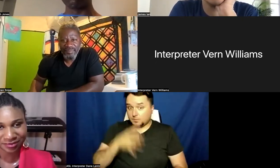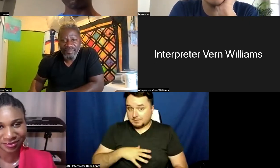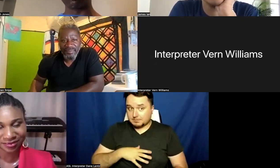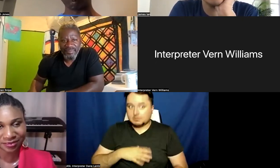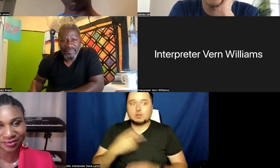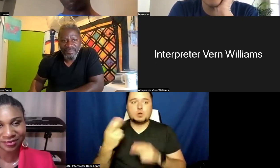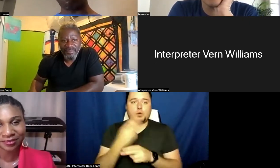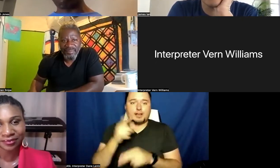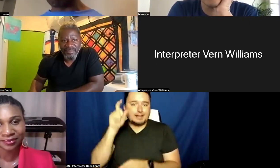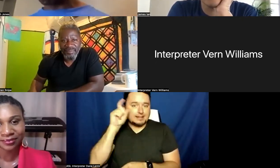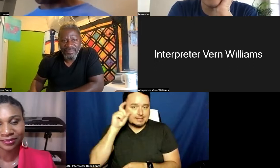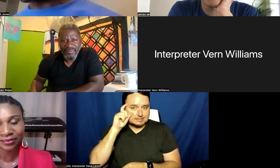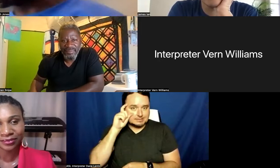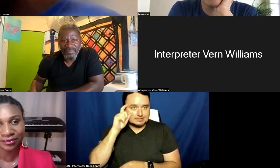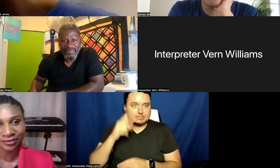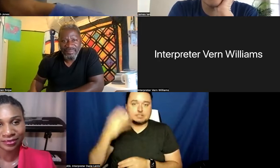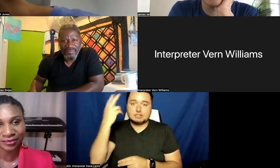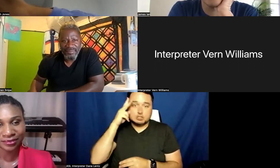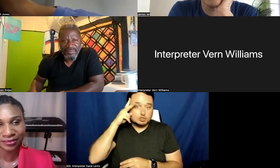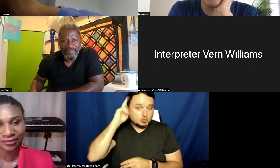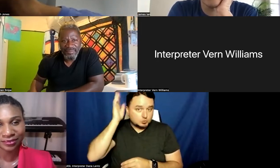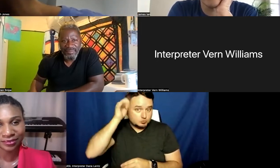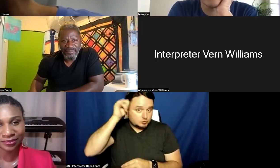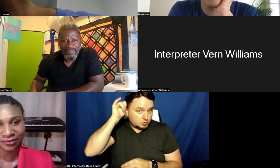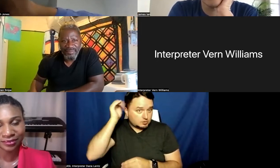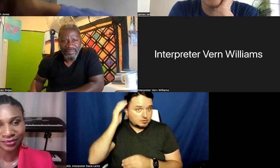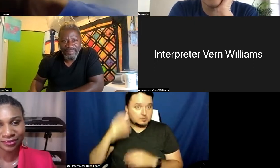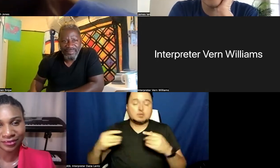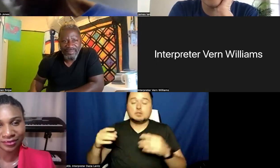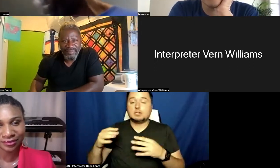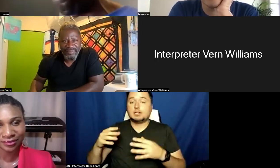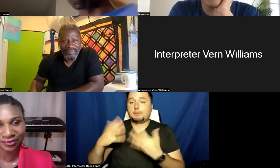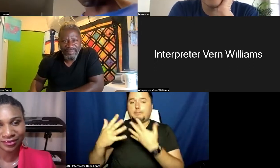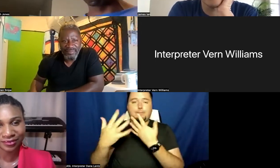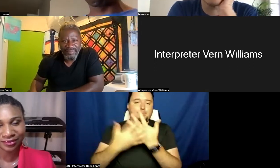wearing glasses, I have a short cut, and I'm wearing a printed